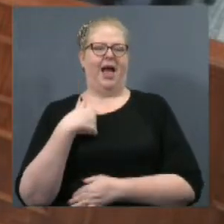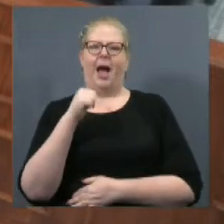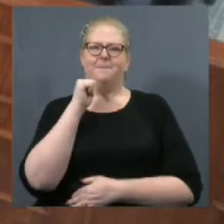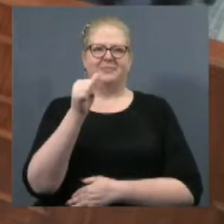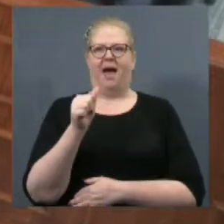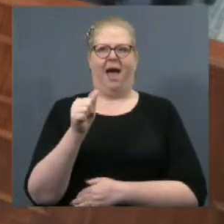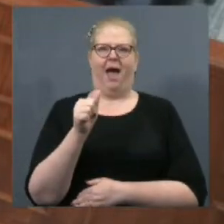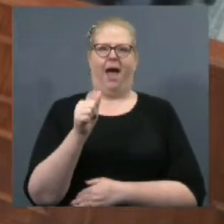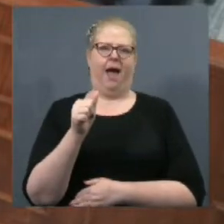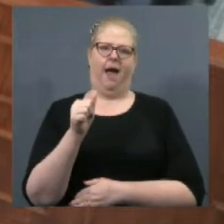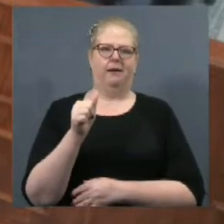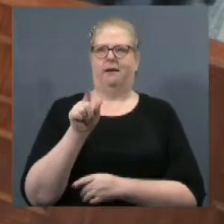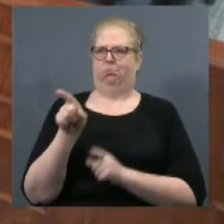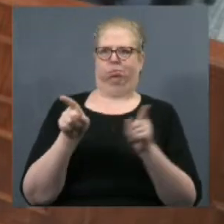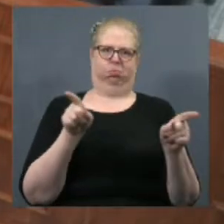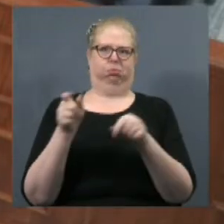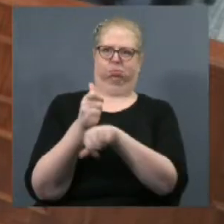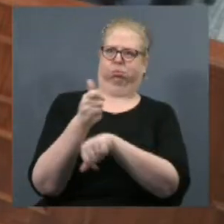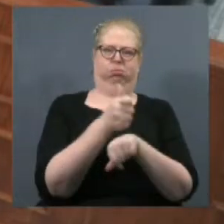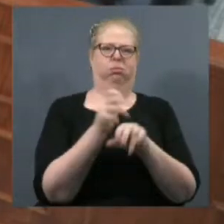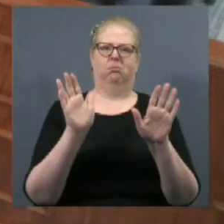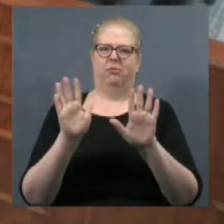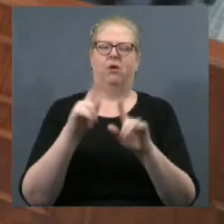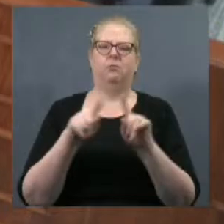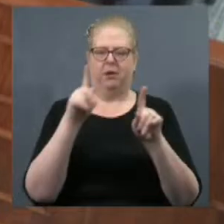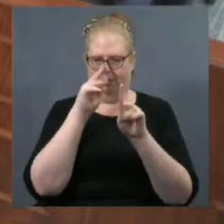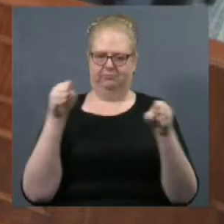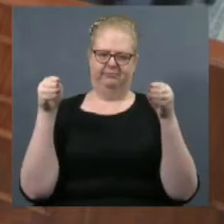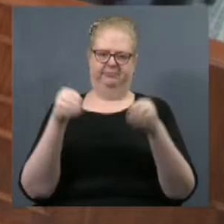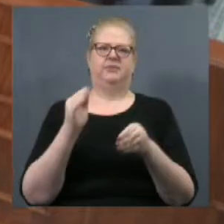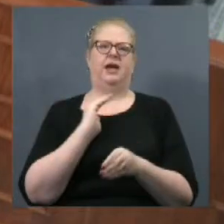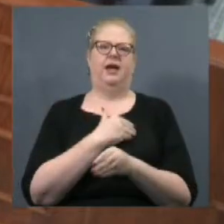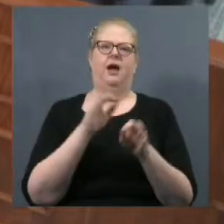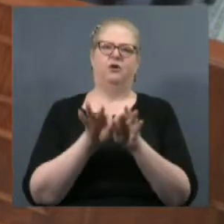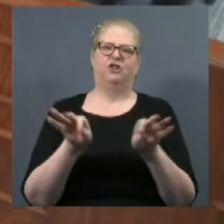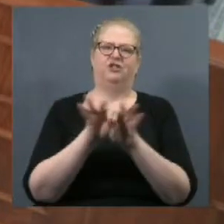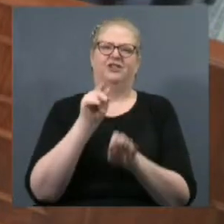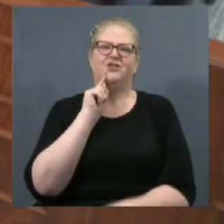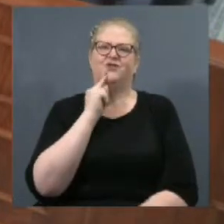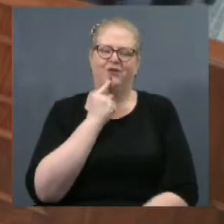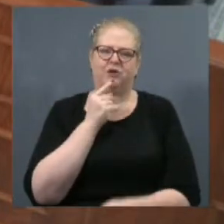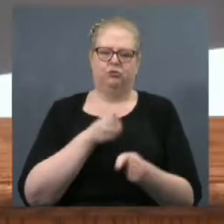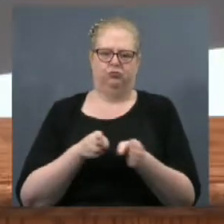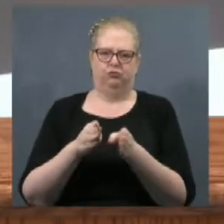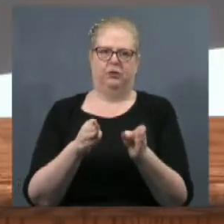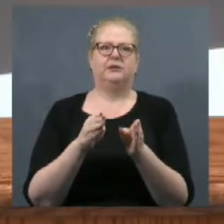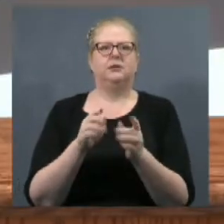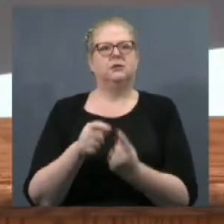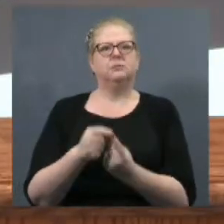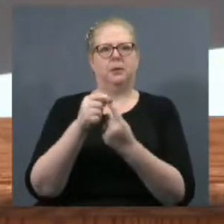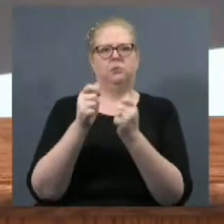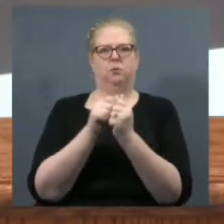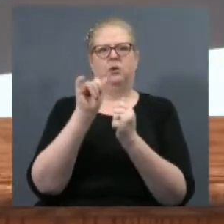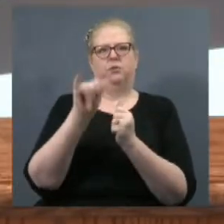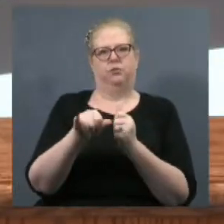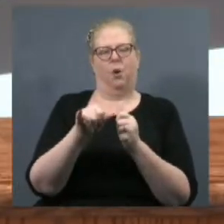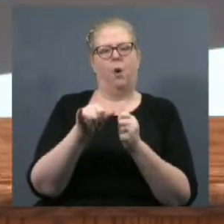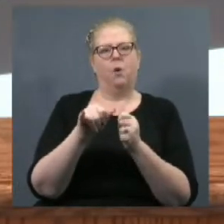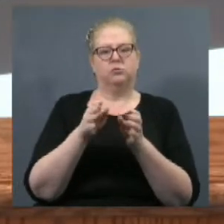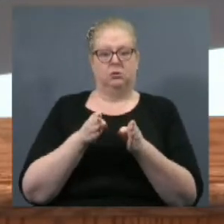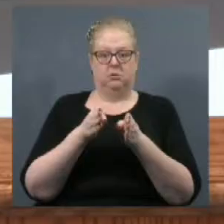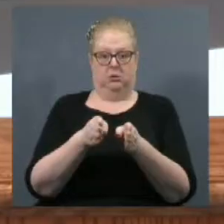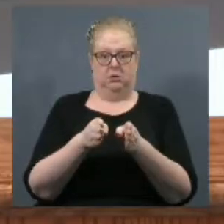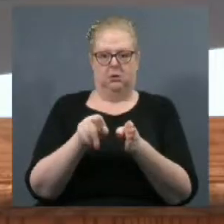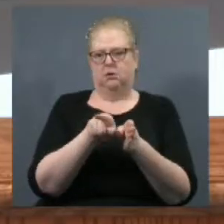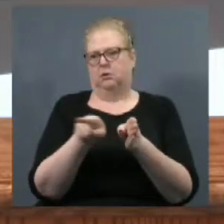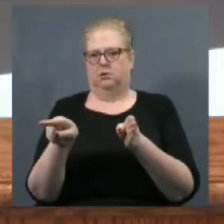we need to focus on our most critical streets, especially with our arterial, so I agree. And it may flip the